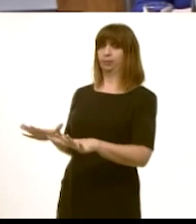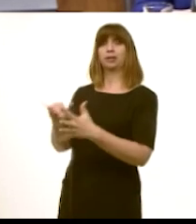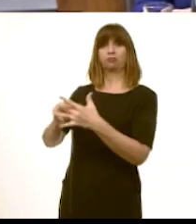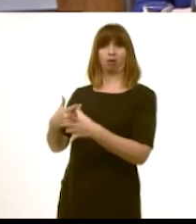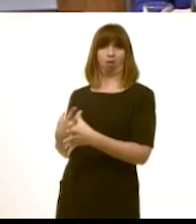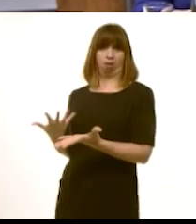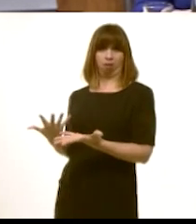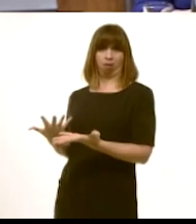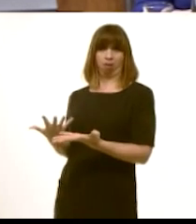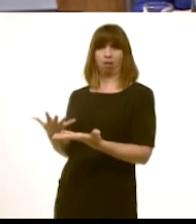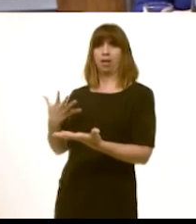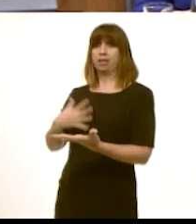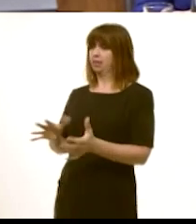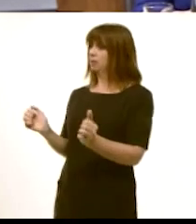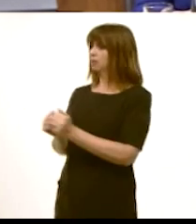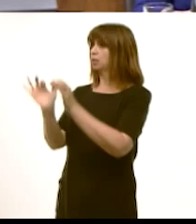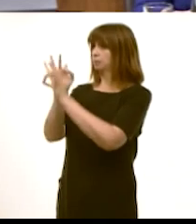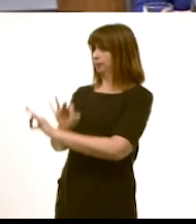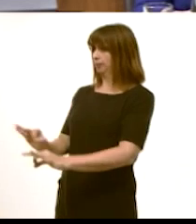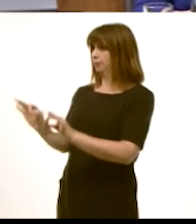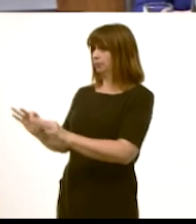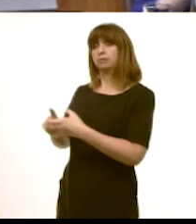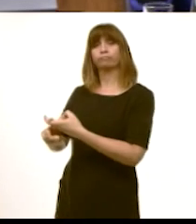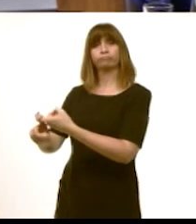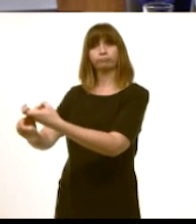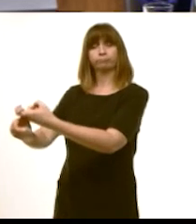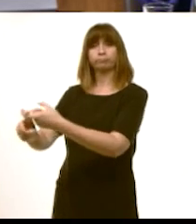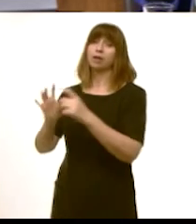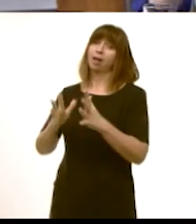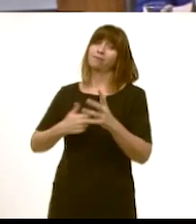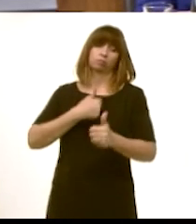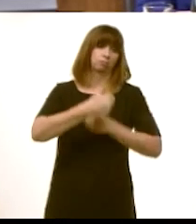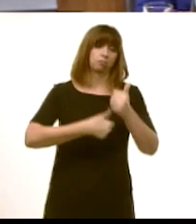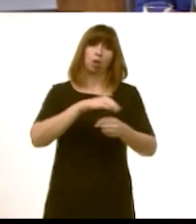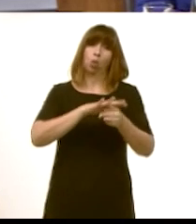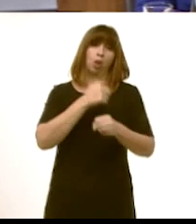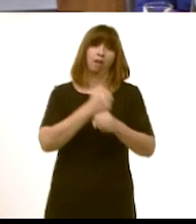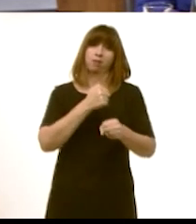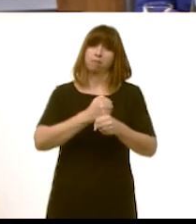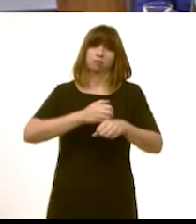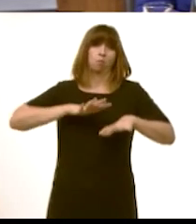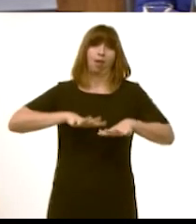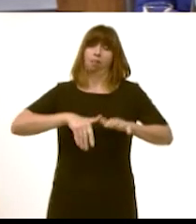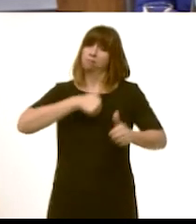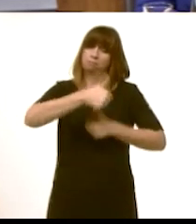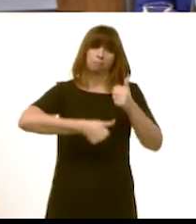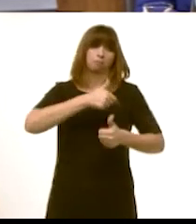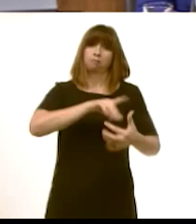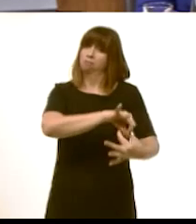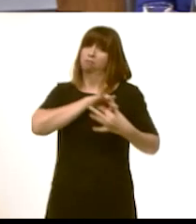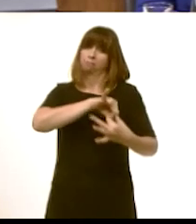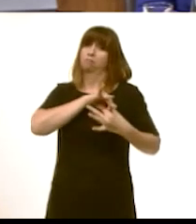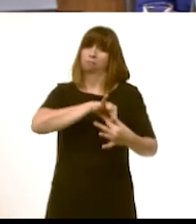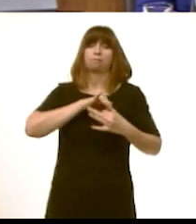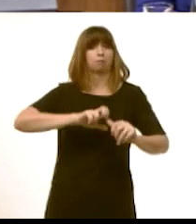lasting peace settlement for Syria as well. But I have to praise local government in Wales for the way they've worked together and with ourselves. When